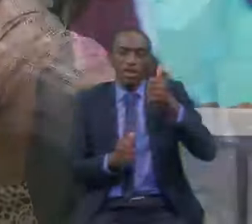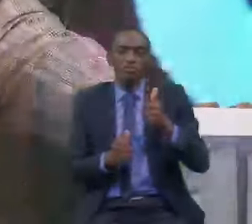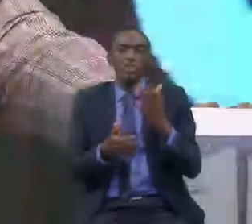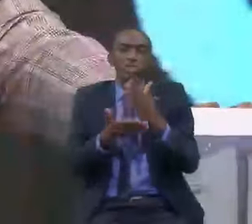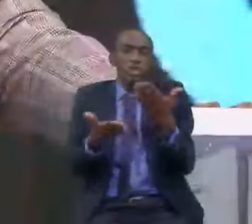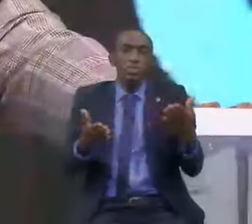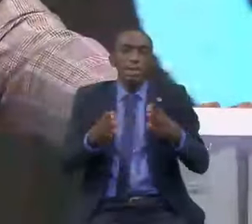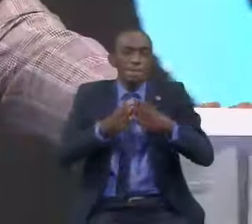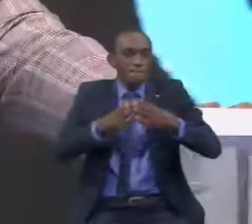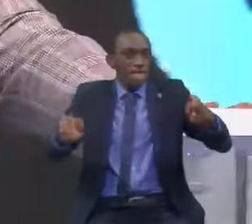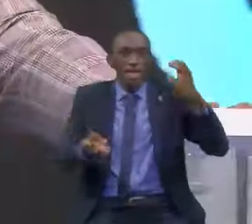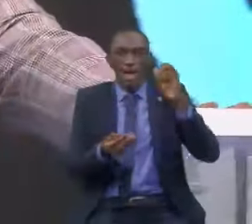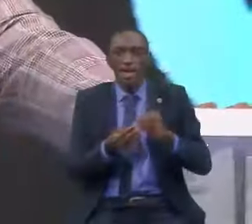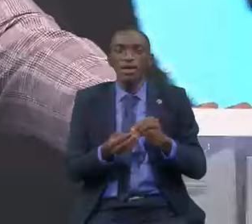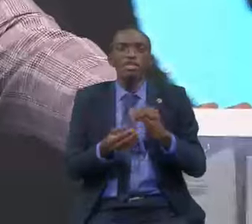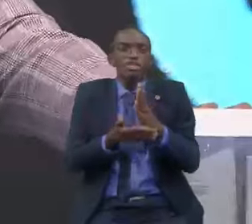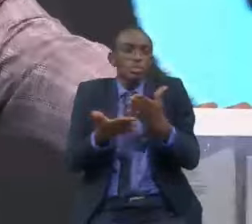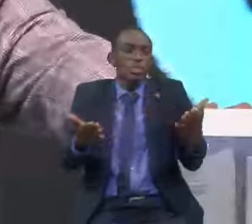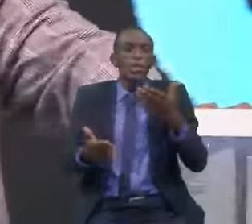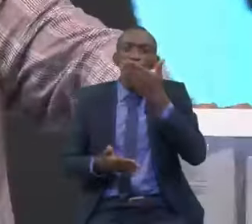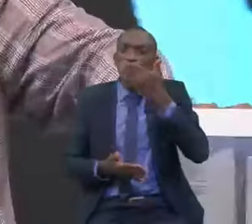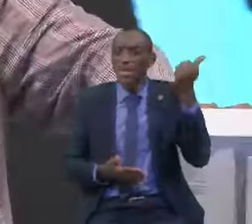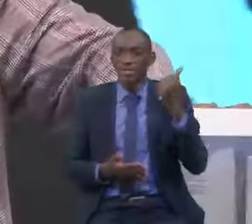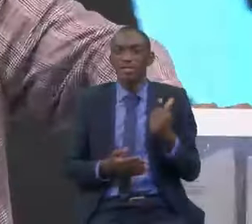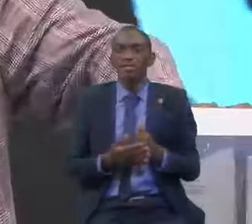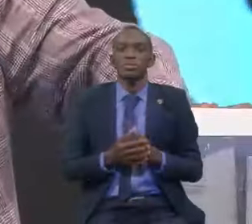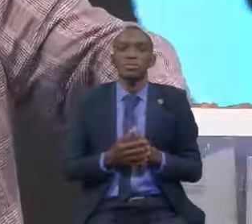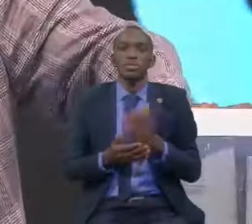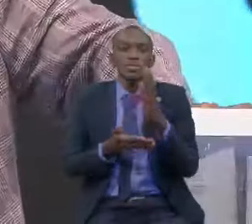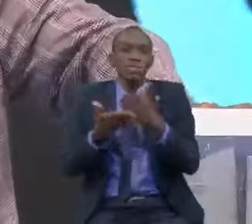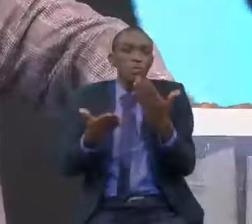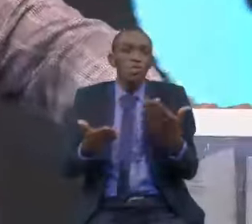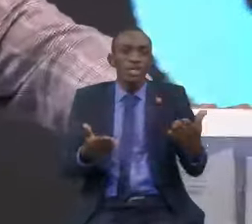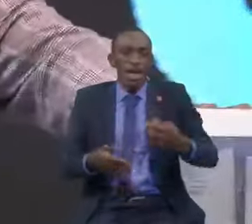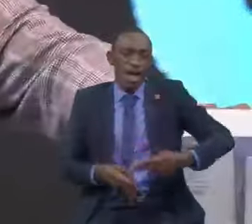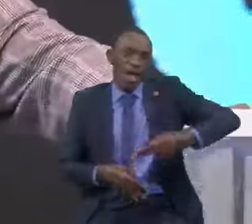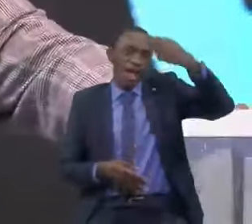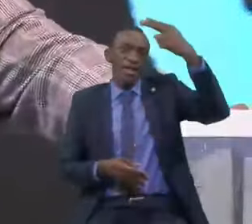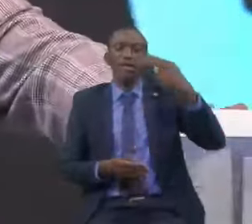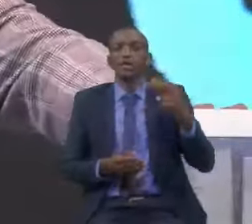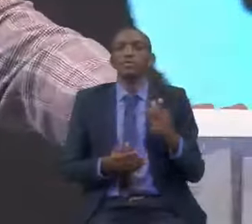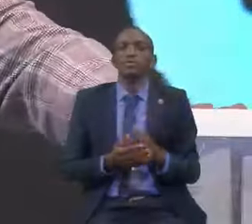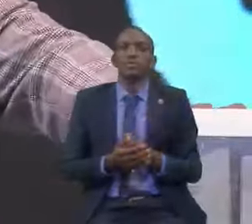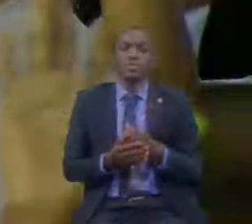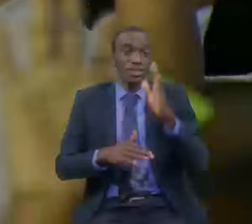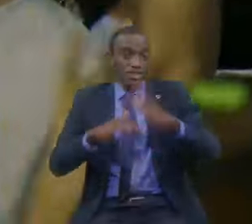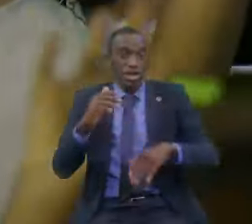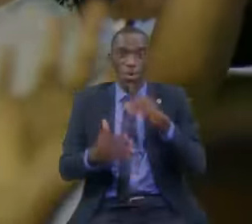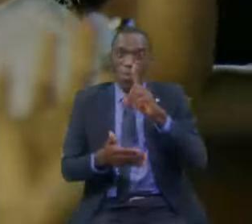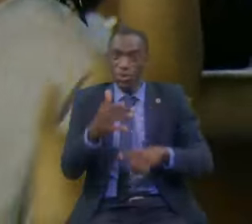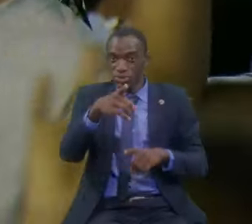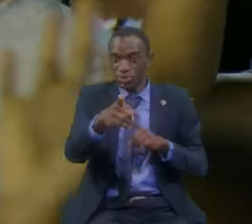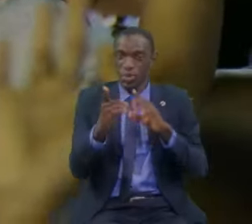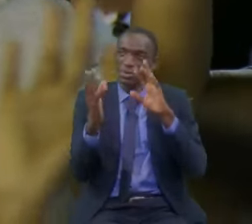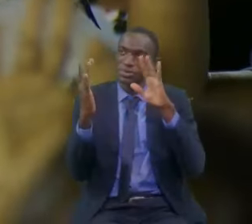bigger something better something higher than what you expecting